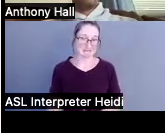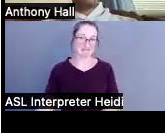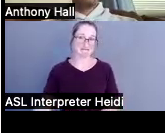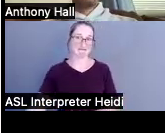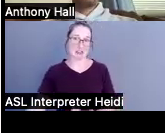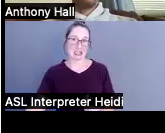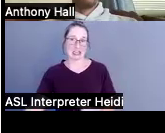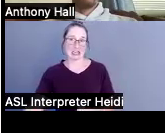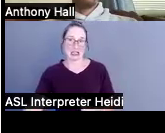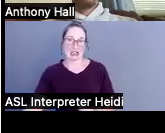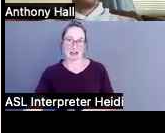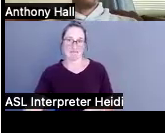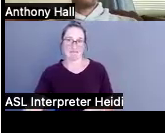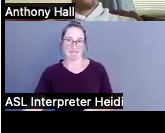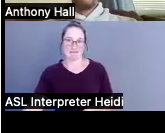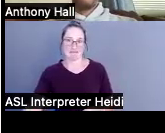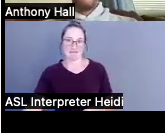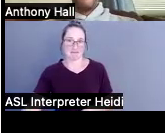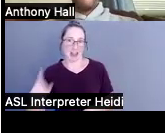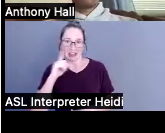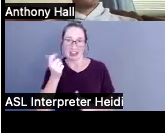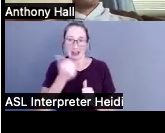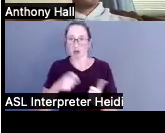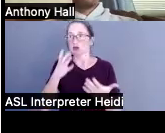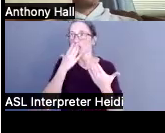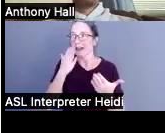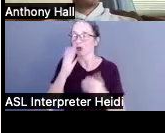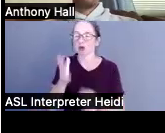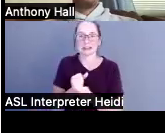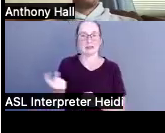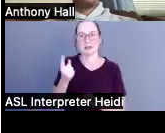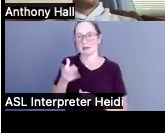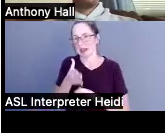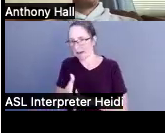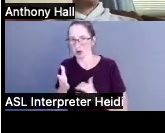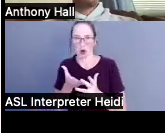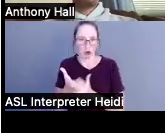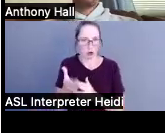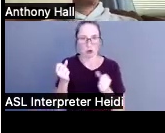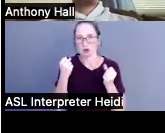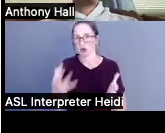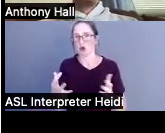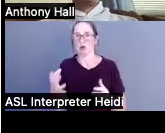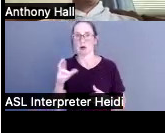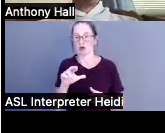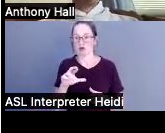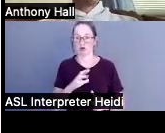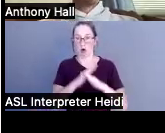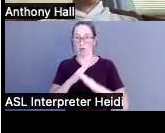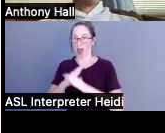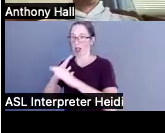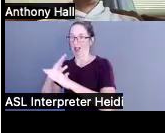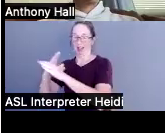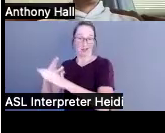think everyone was just grateful to receive something after going through so many roadblocks because believe it or